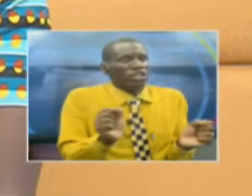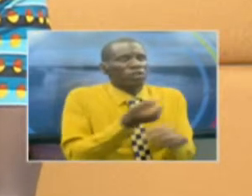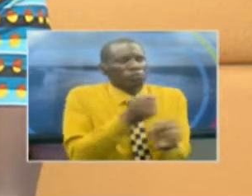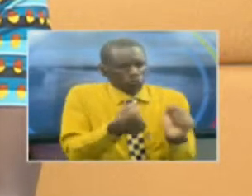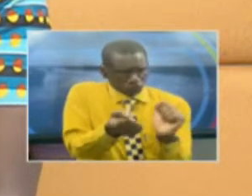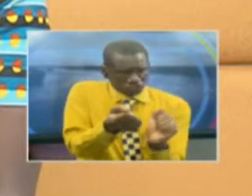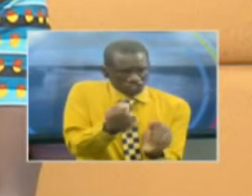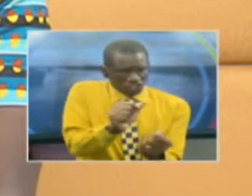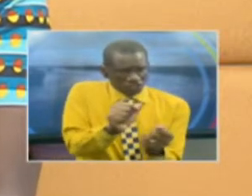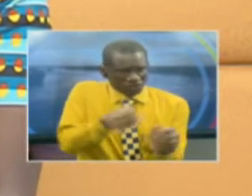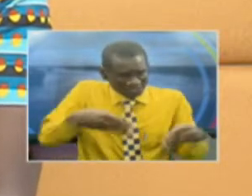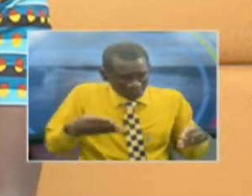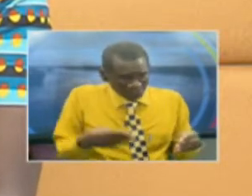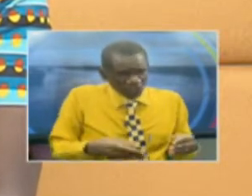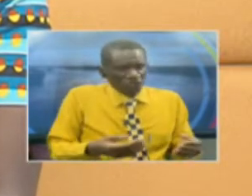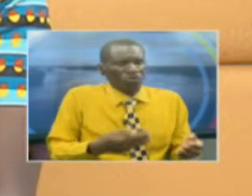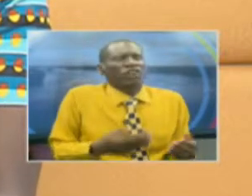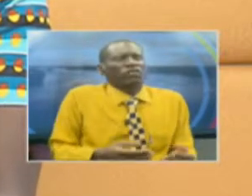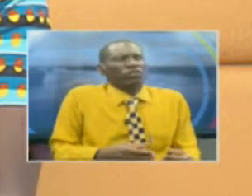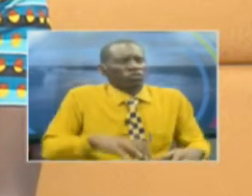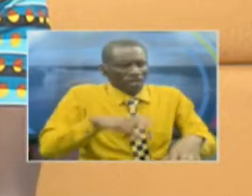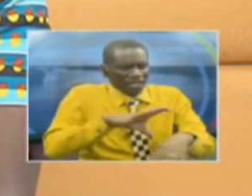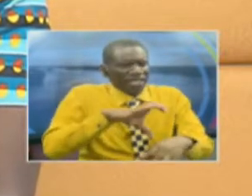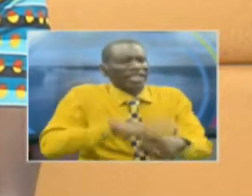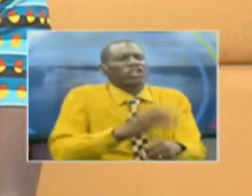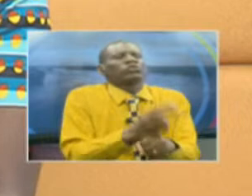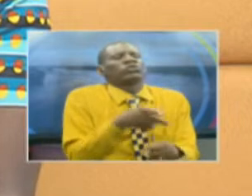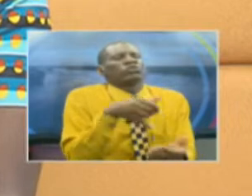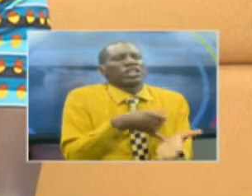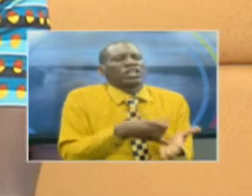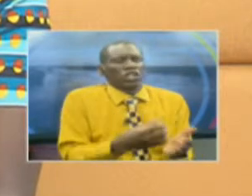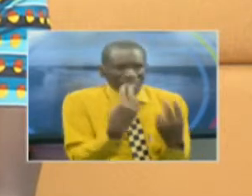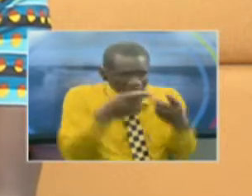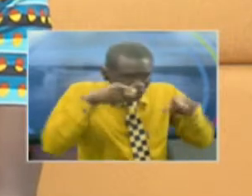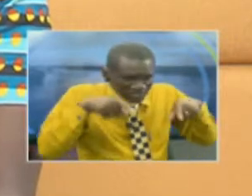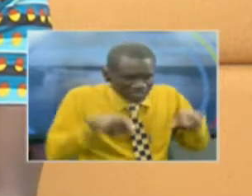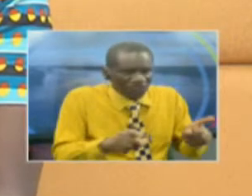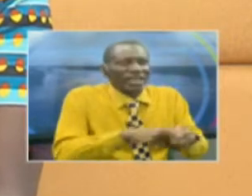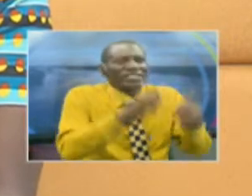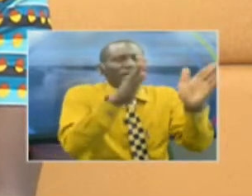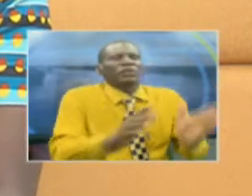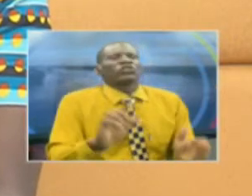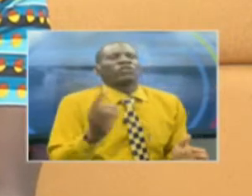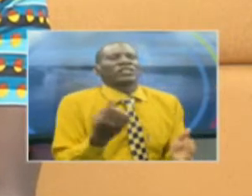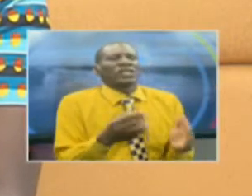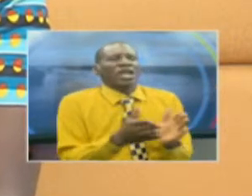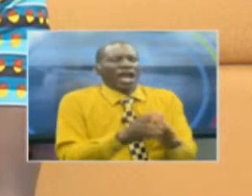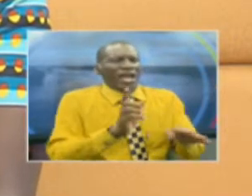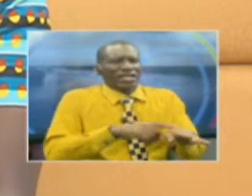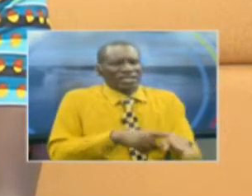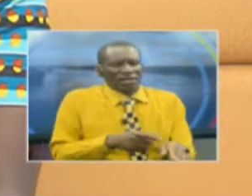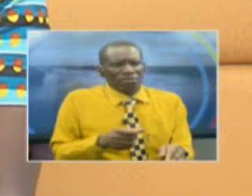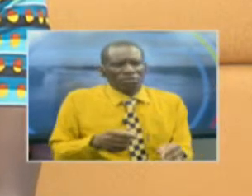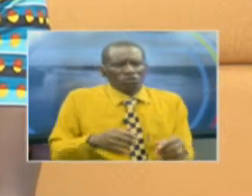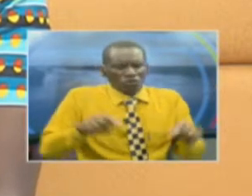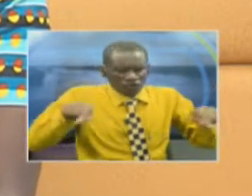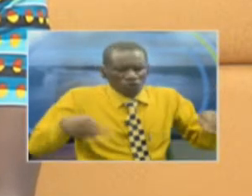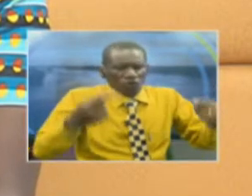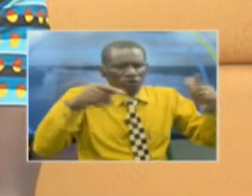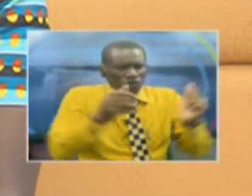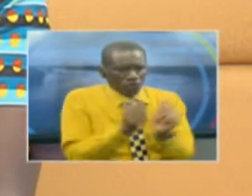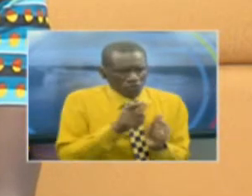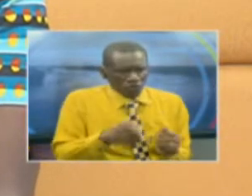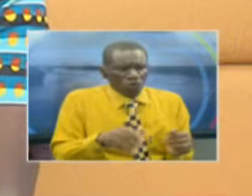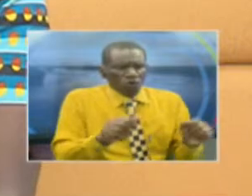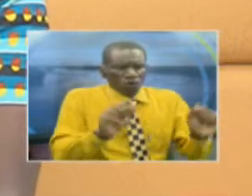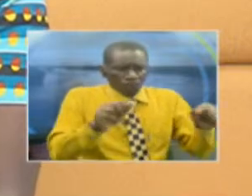to make peace with it. So that you're well and looking at yourself as a person. And when your spouse is having a conflict with you, you're able to